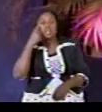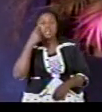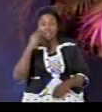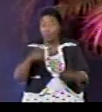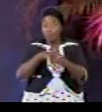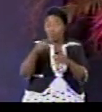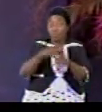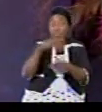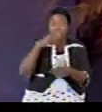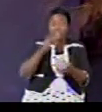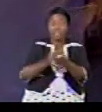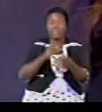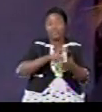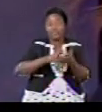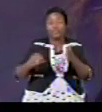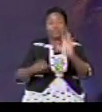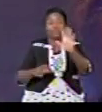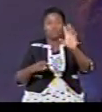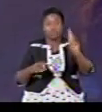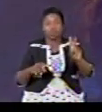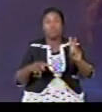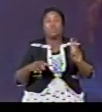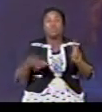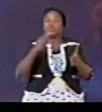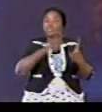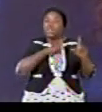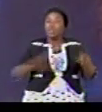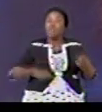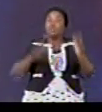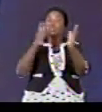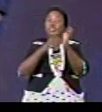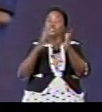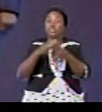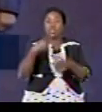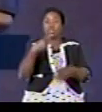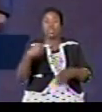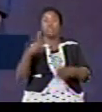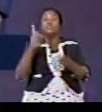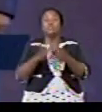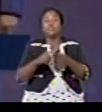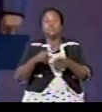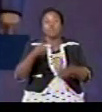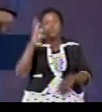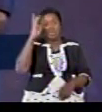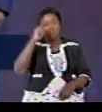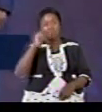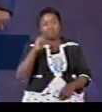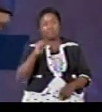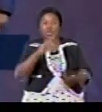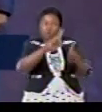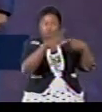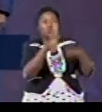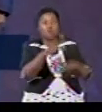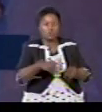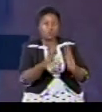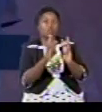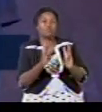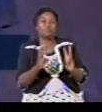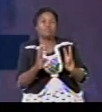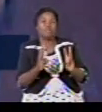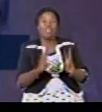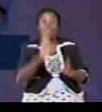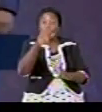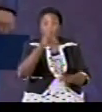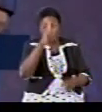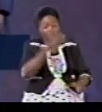that in verse 52, the Lord Jesus said unto him, go thy way. Thy